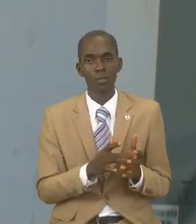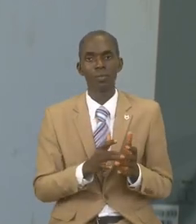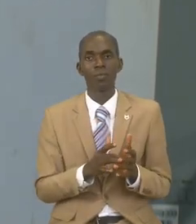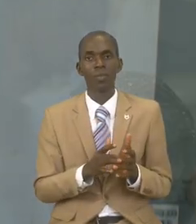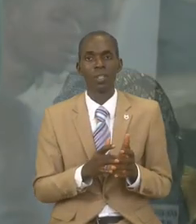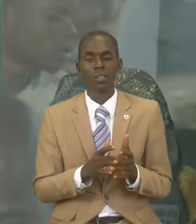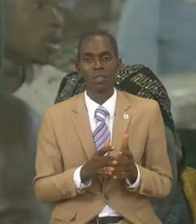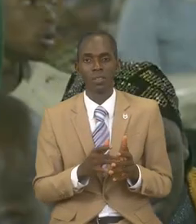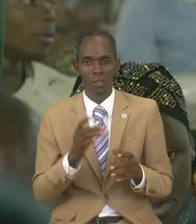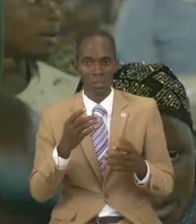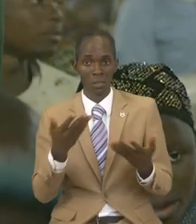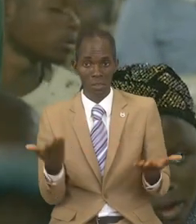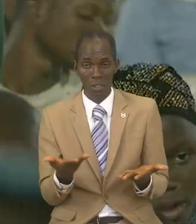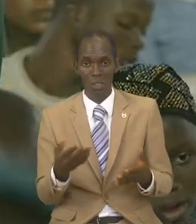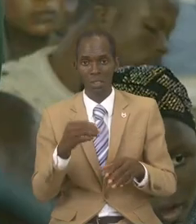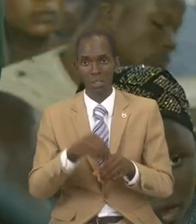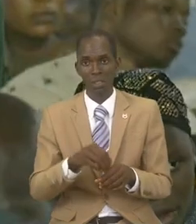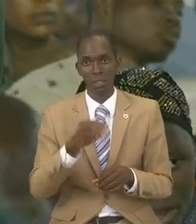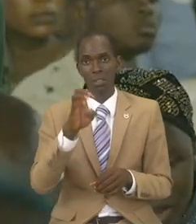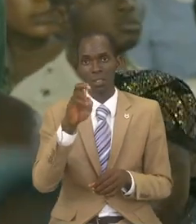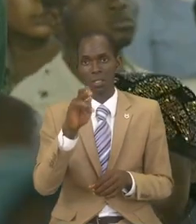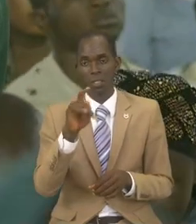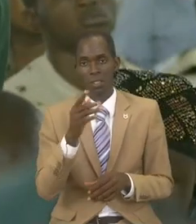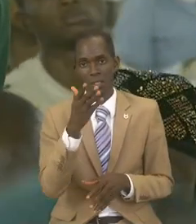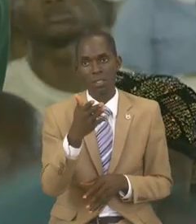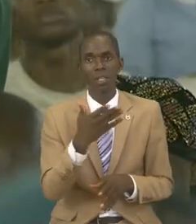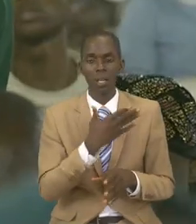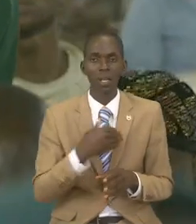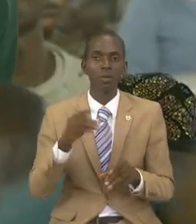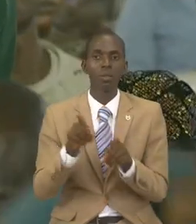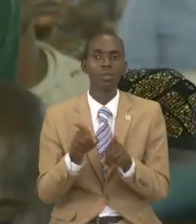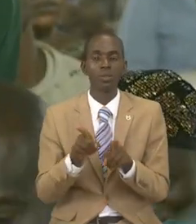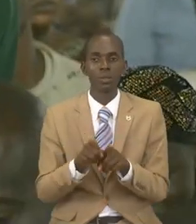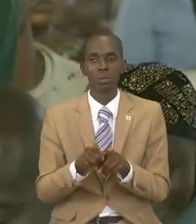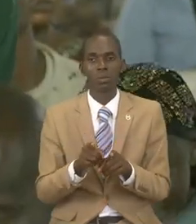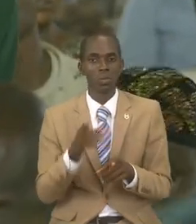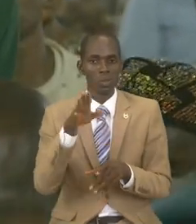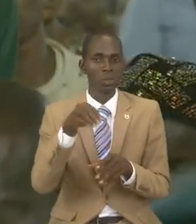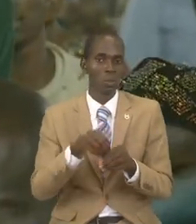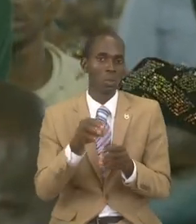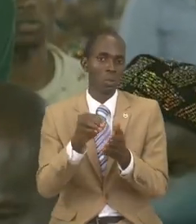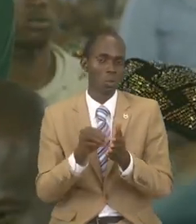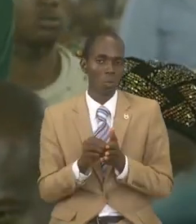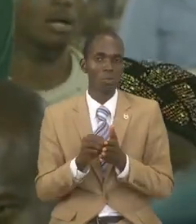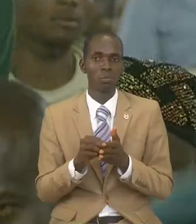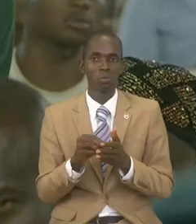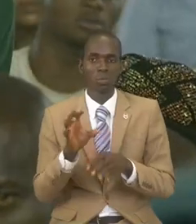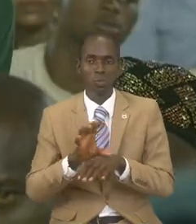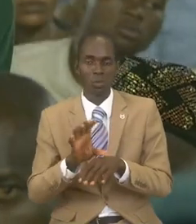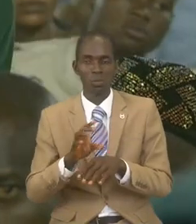side from the pulpit here on at the back. And it will be on your own left side as you are